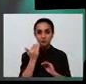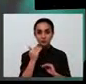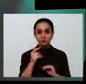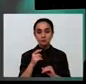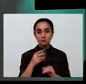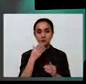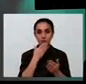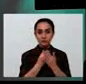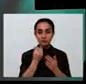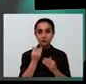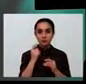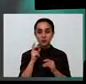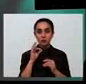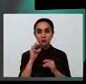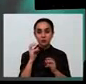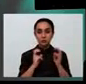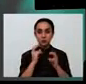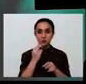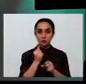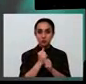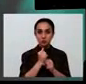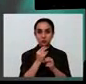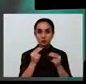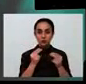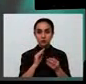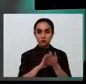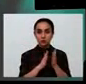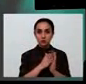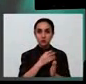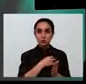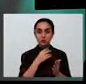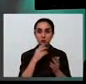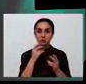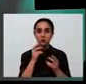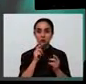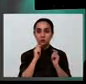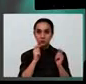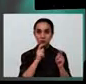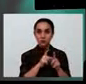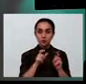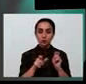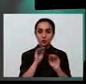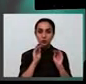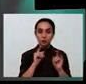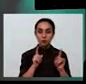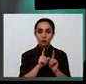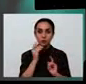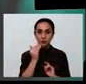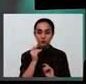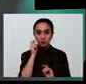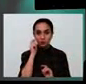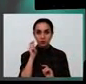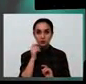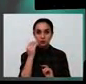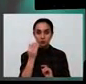mahalliy korxonalarni tuzgan shaxslarga, demak, o'sha rag'batlantirishlar davlat tomonidan yo'lga qo'yilganligi. Bu, demak,